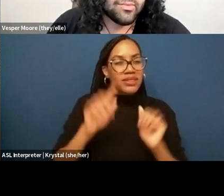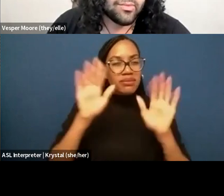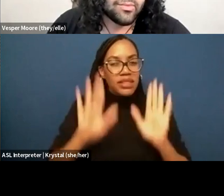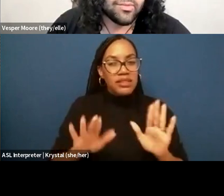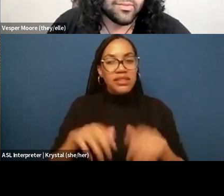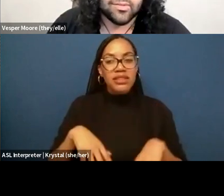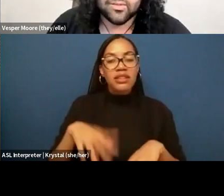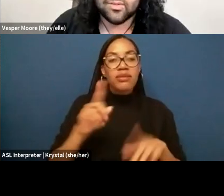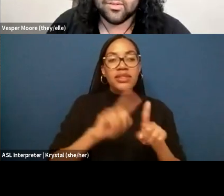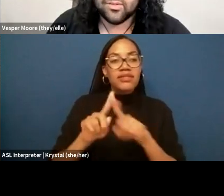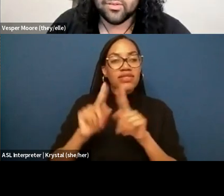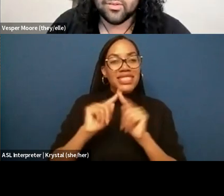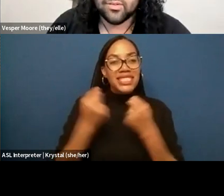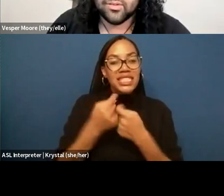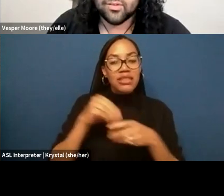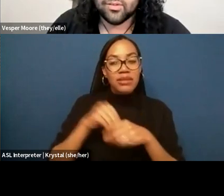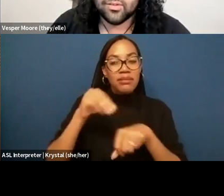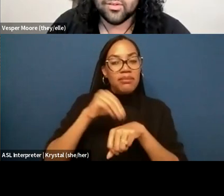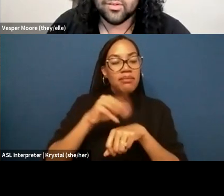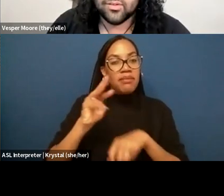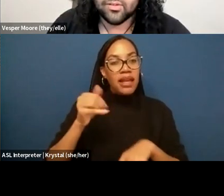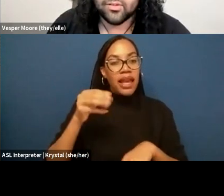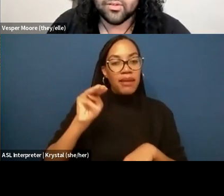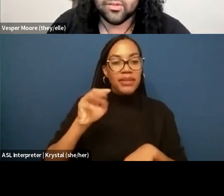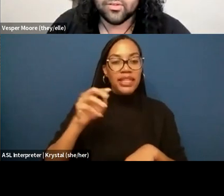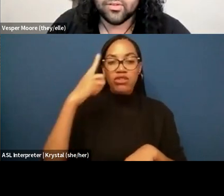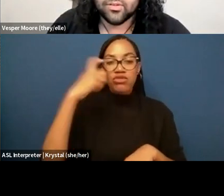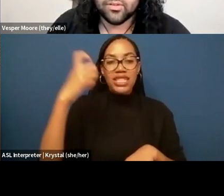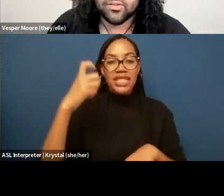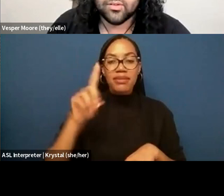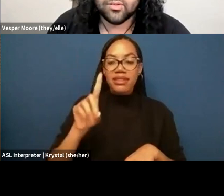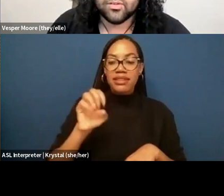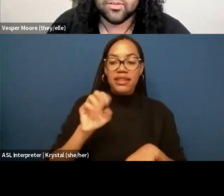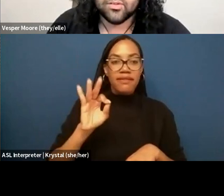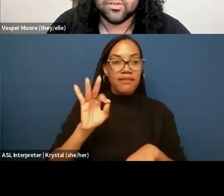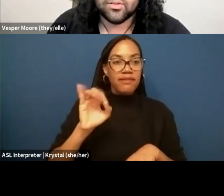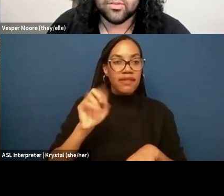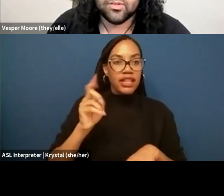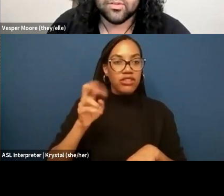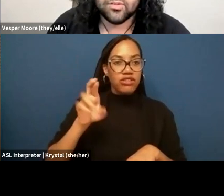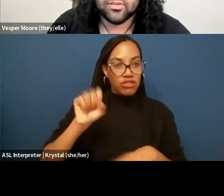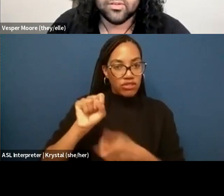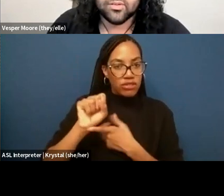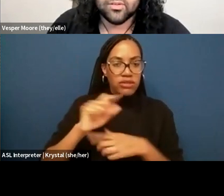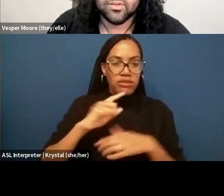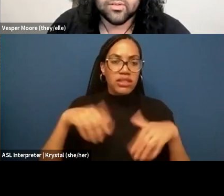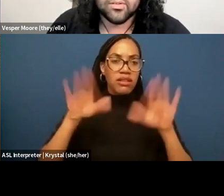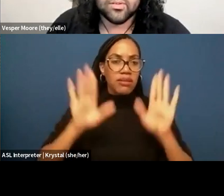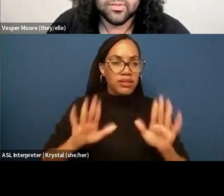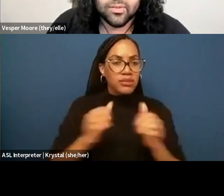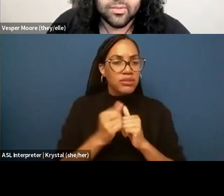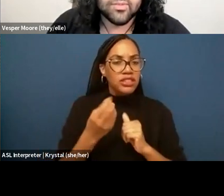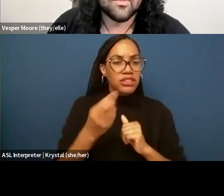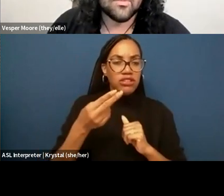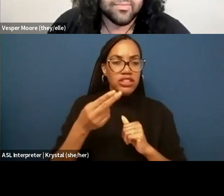in Miami that has built out this peer response network and a way of having some having emergency response without it